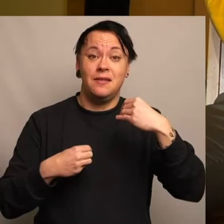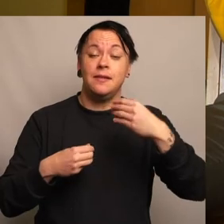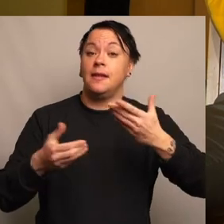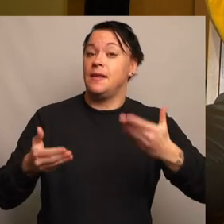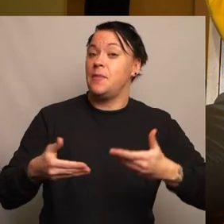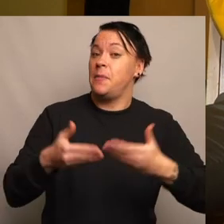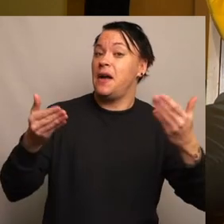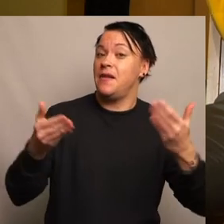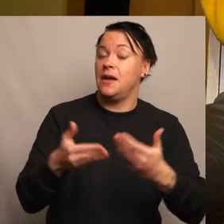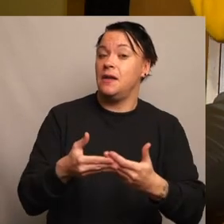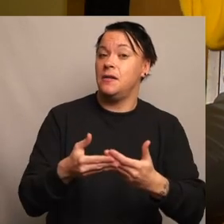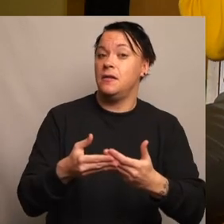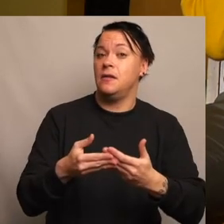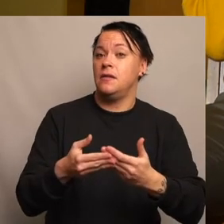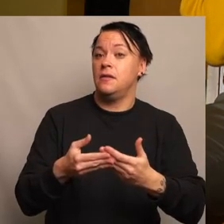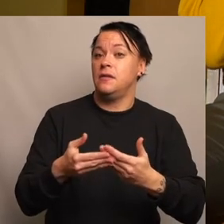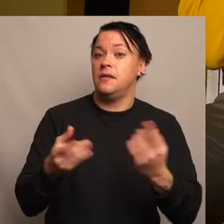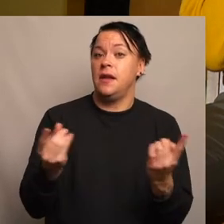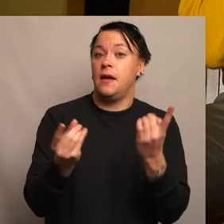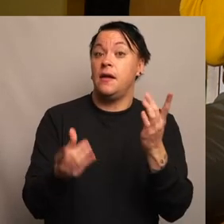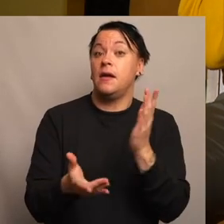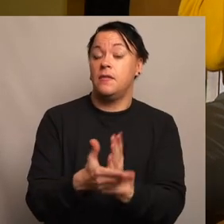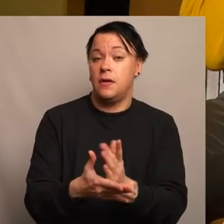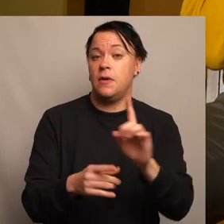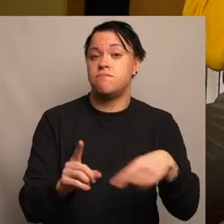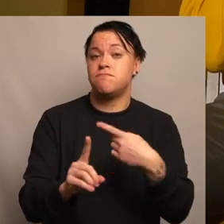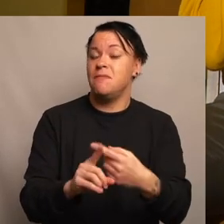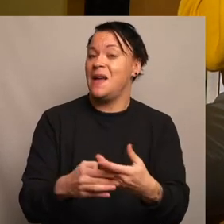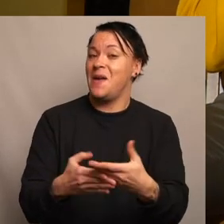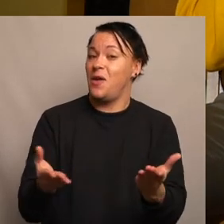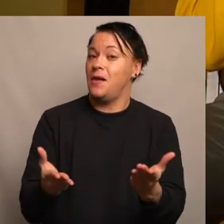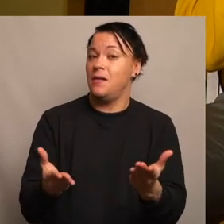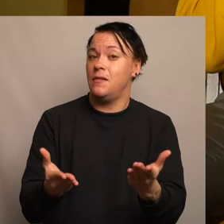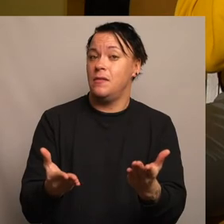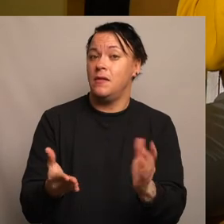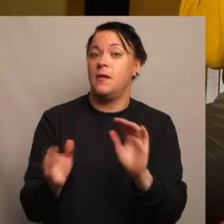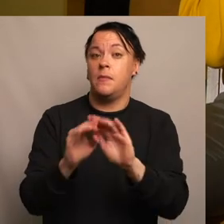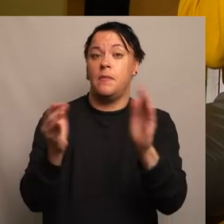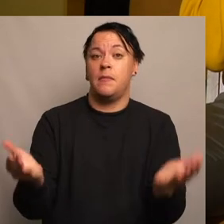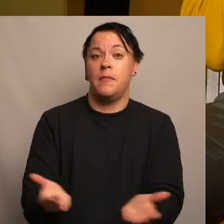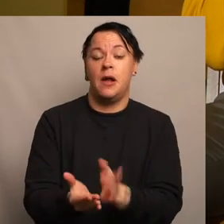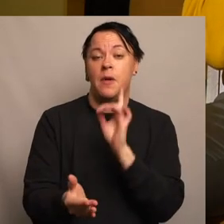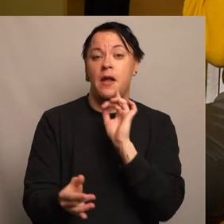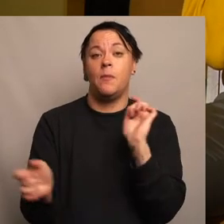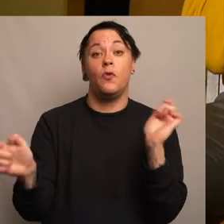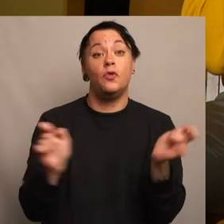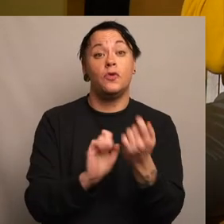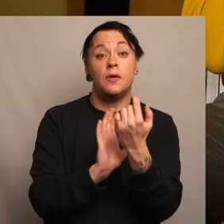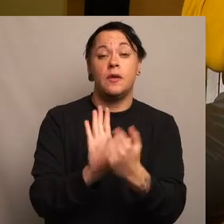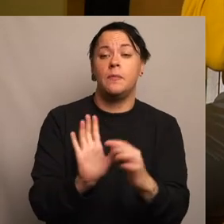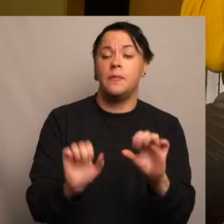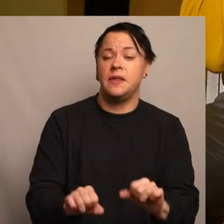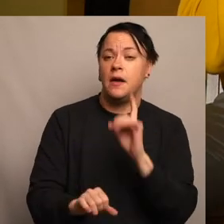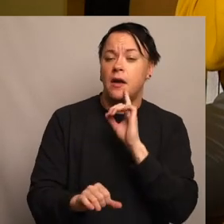not guaranteed will stay. I think can change in different ways. So we need always to be alert and defending our